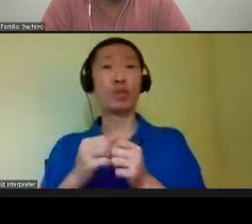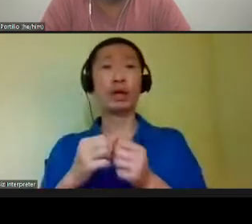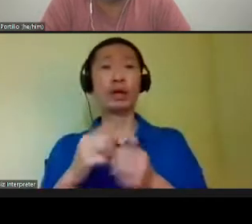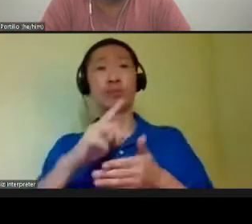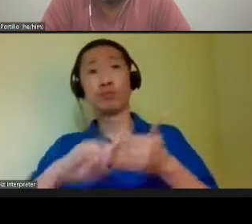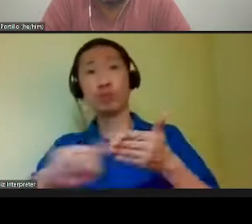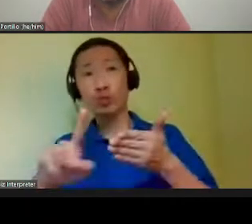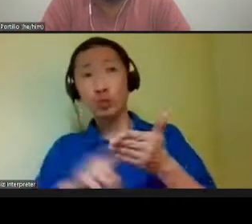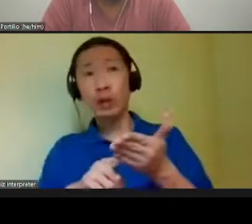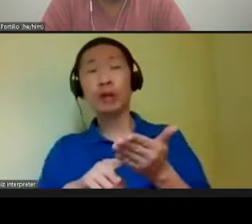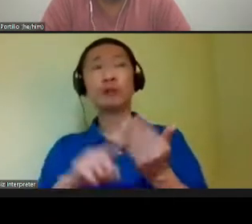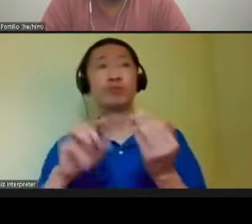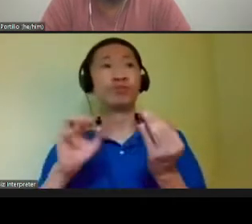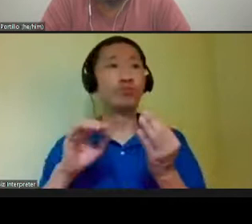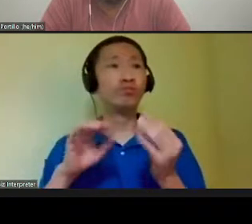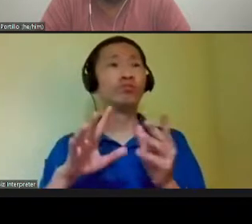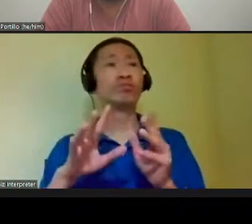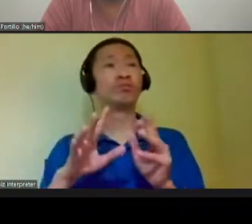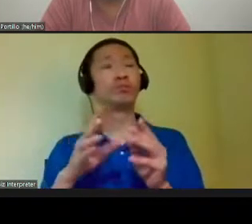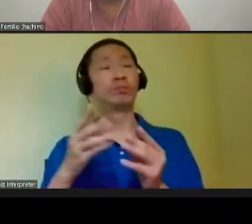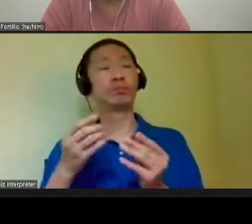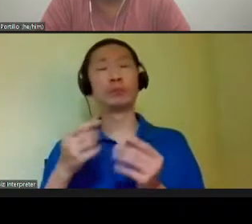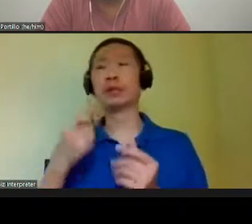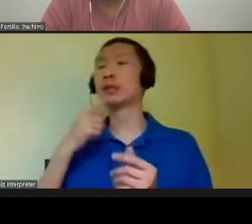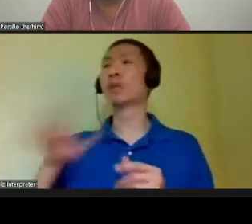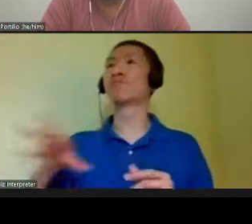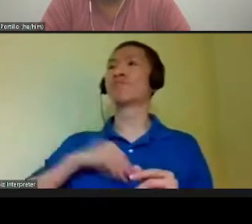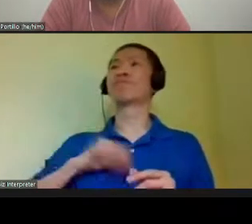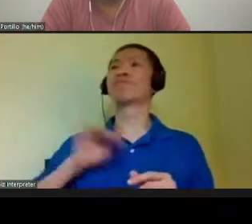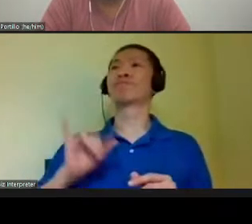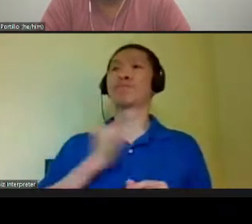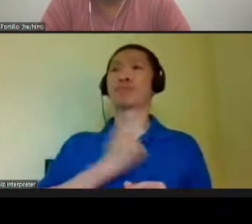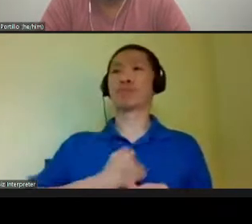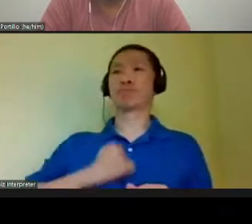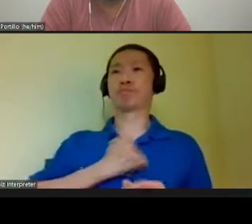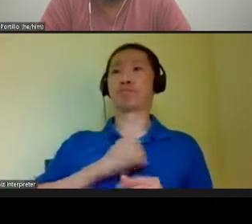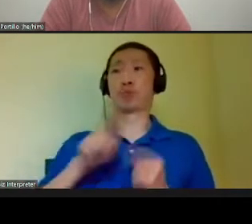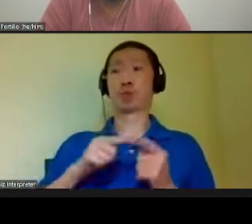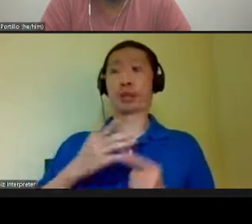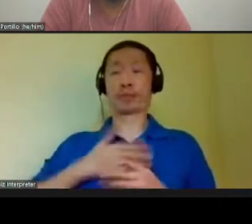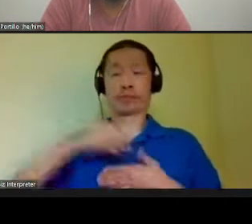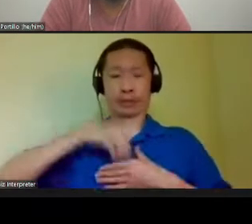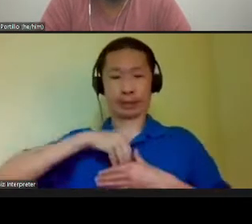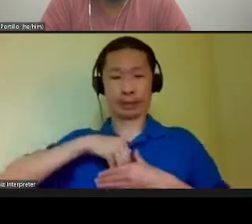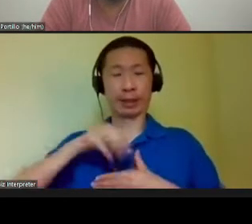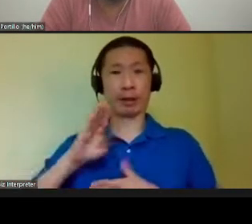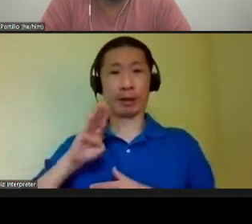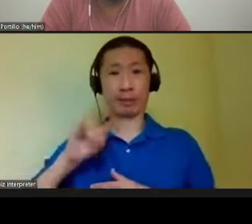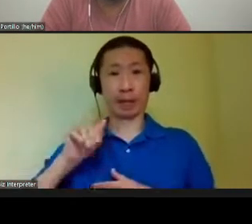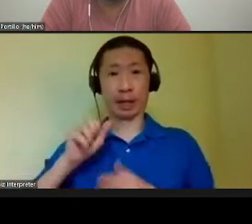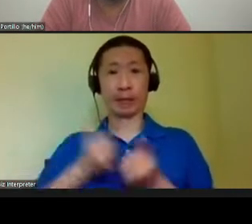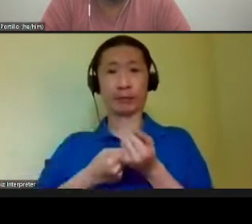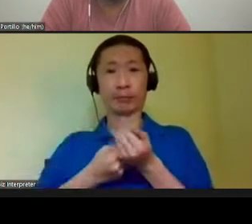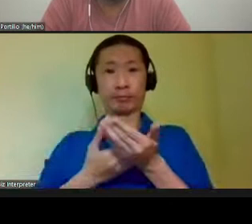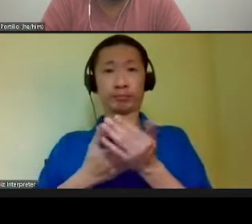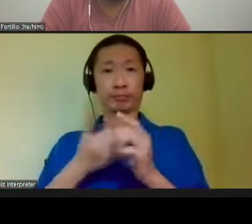and critique, and apologizing when my own internalized biases have come up.